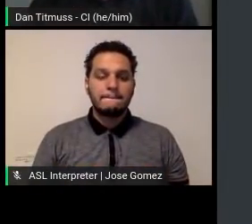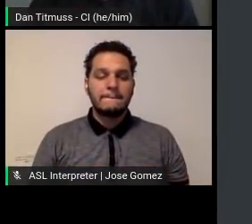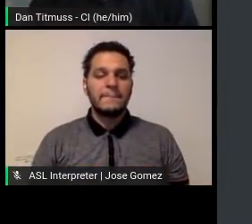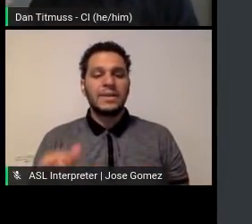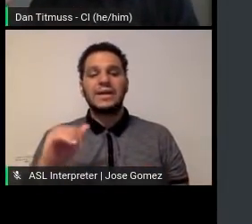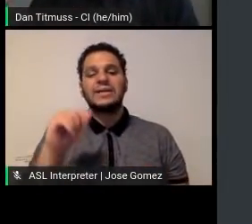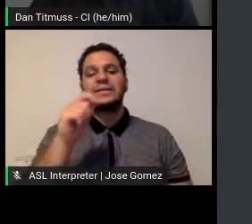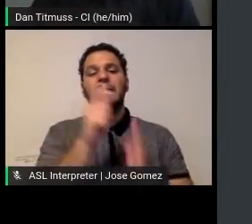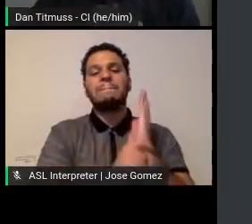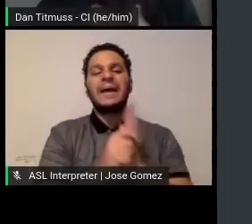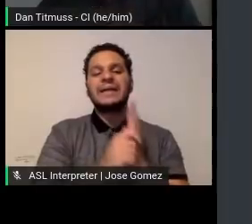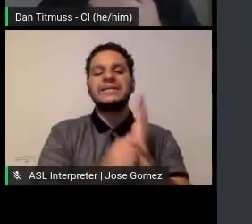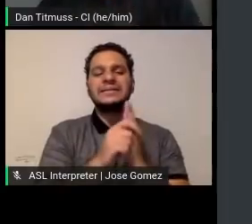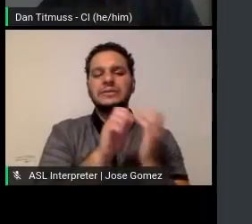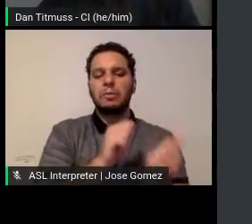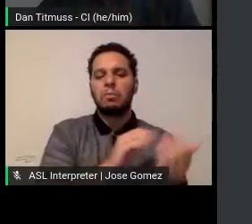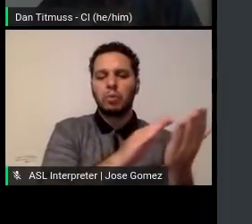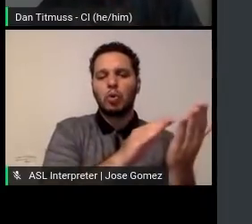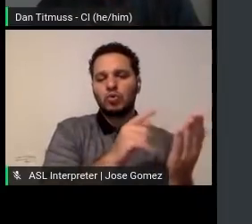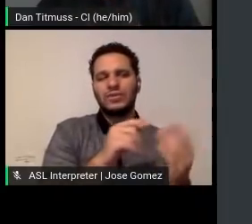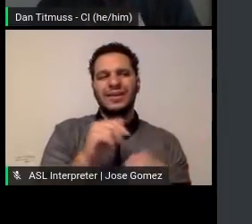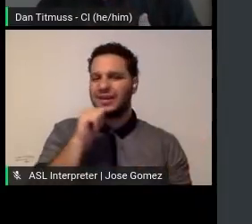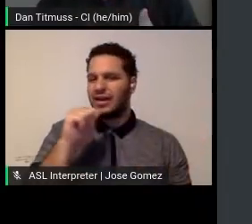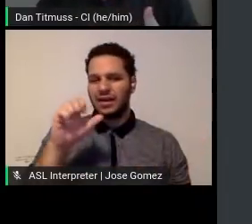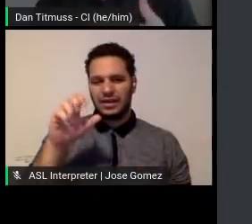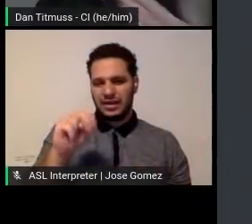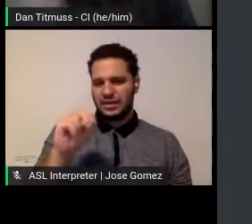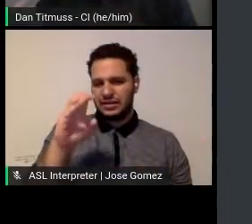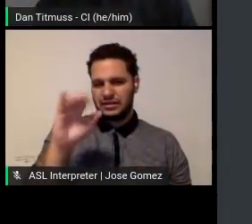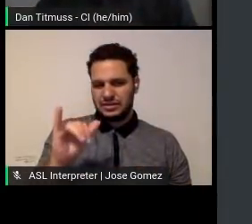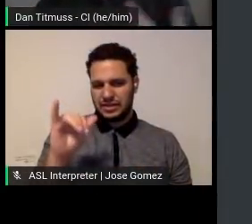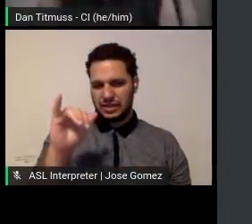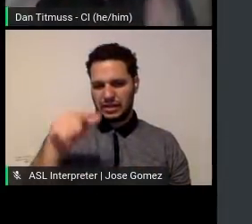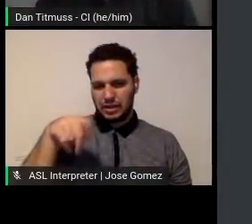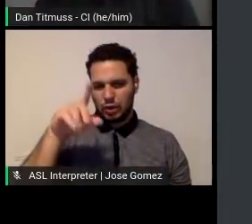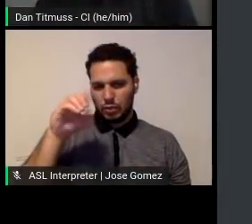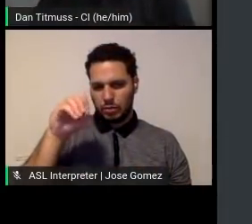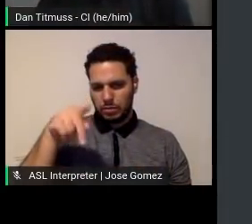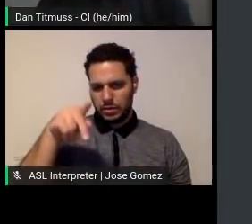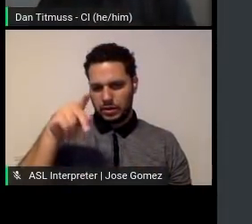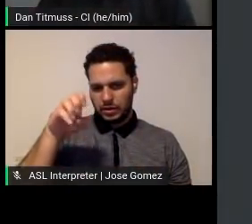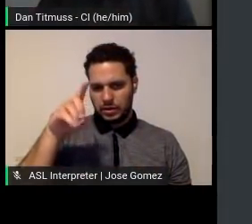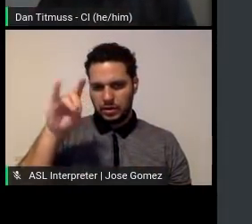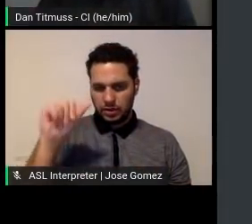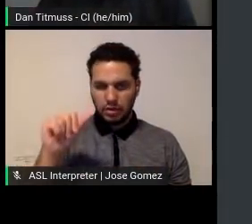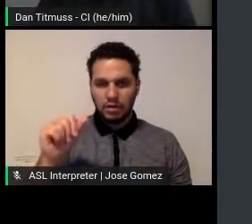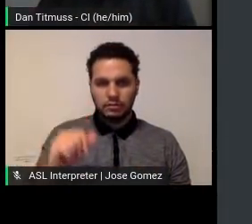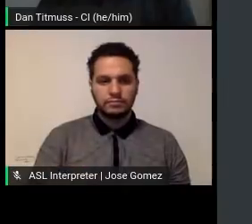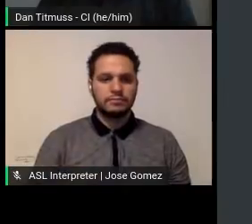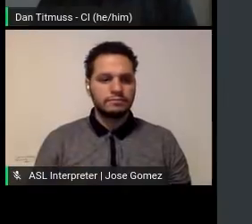magazine approach here rather than an encyclopedia approach. You know, you could find this in a classical music magazine.